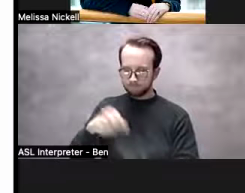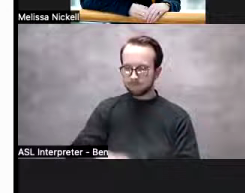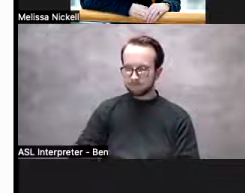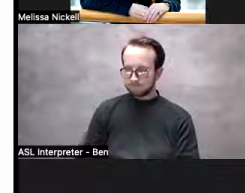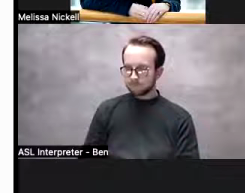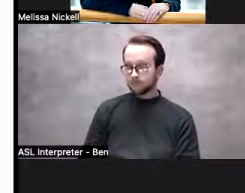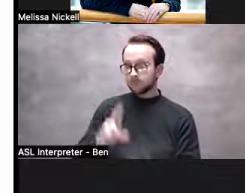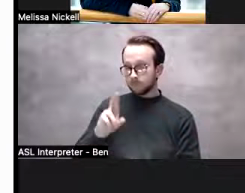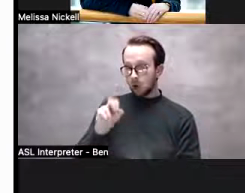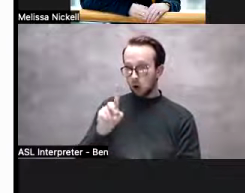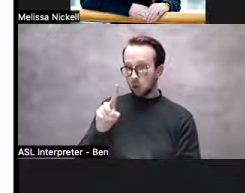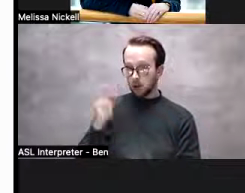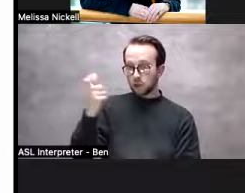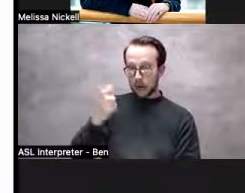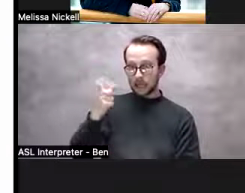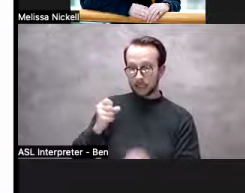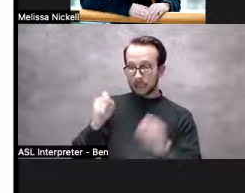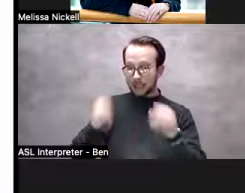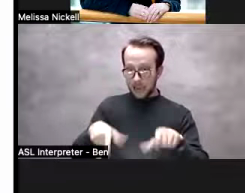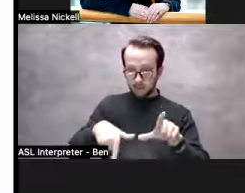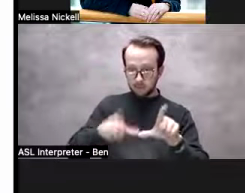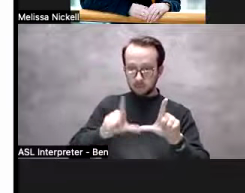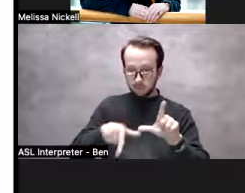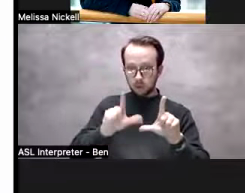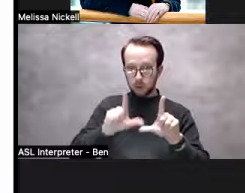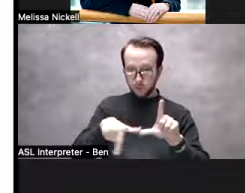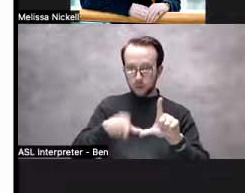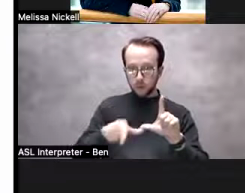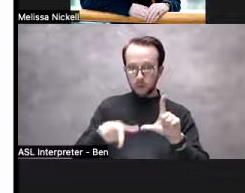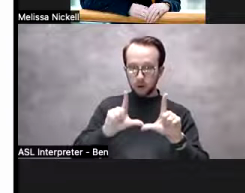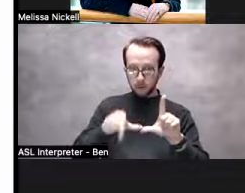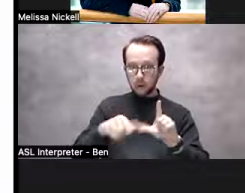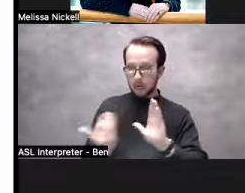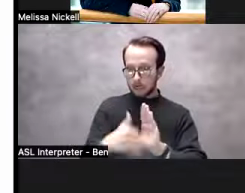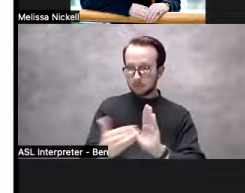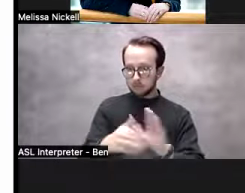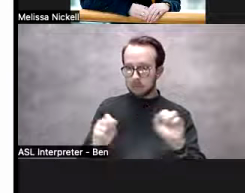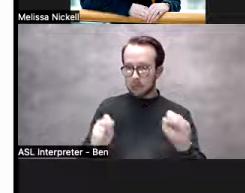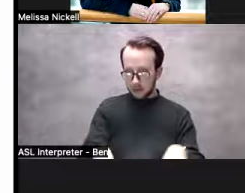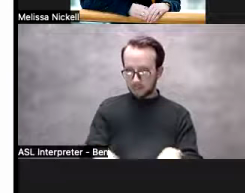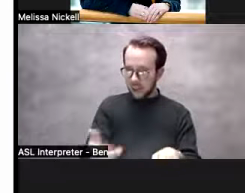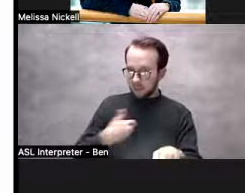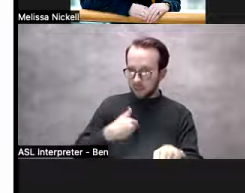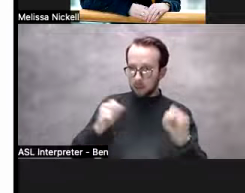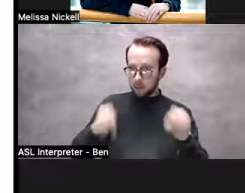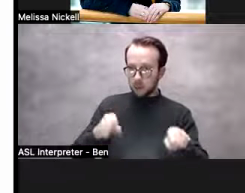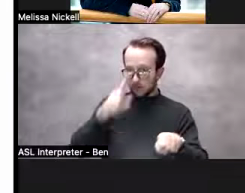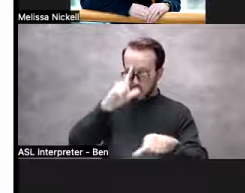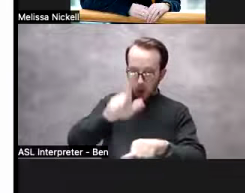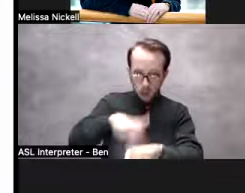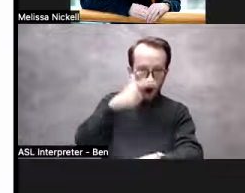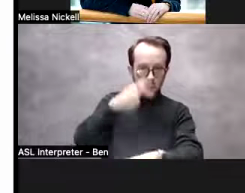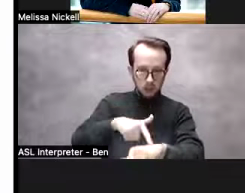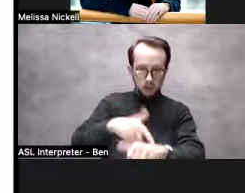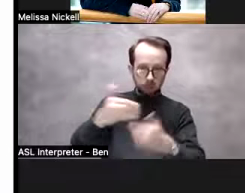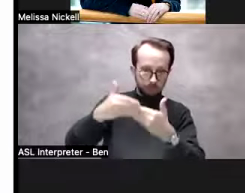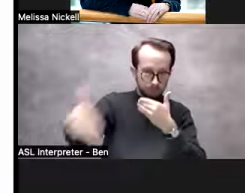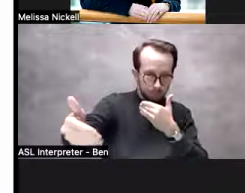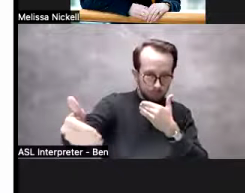R01 grants are renewable. Okay, so they have the potential for long-term funding. So if you